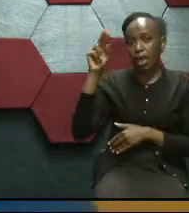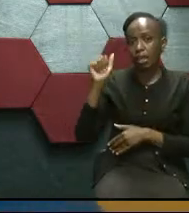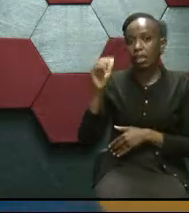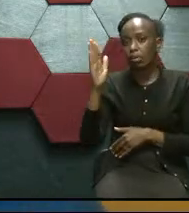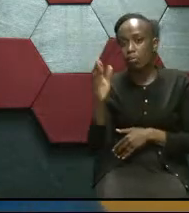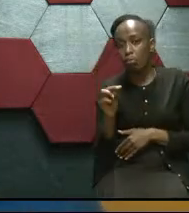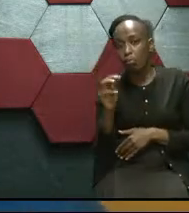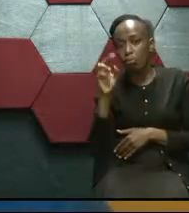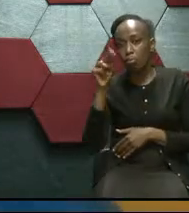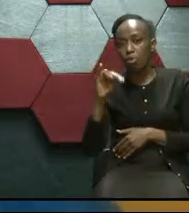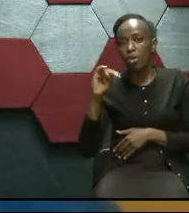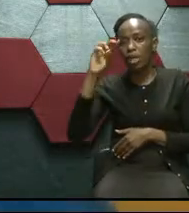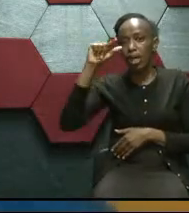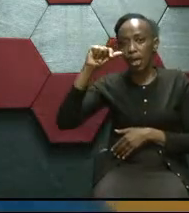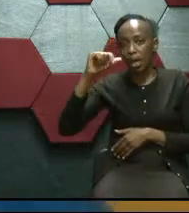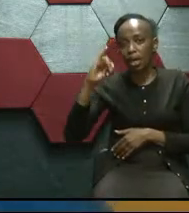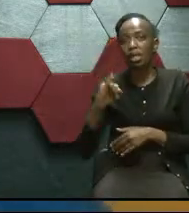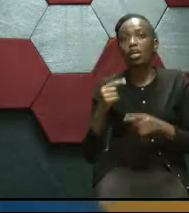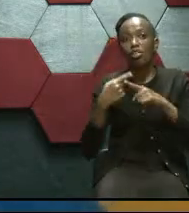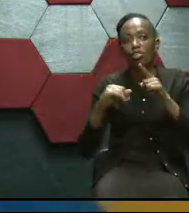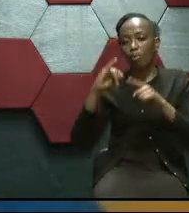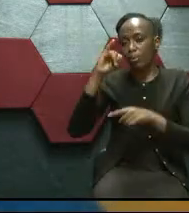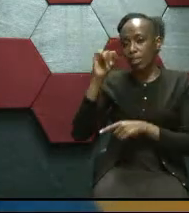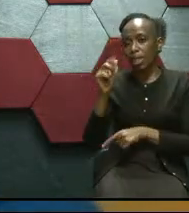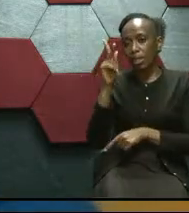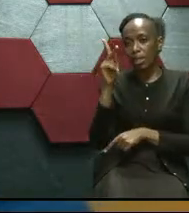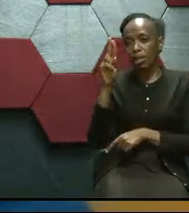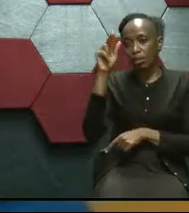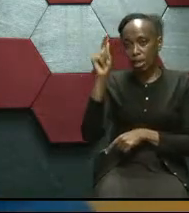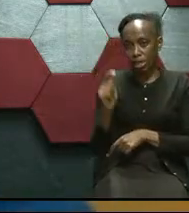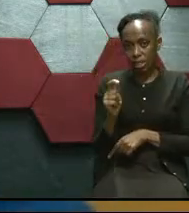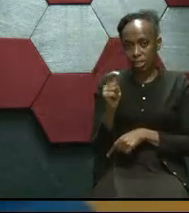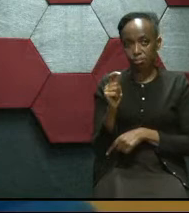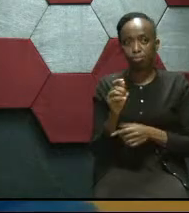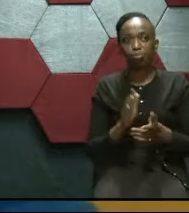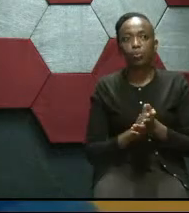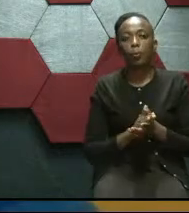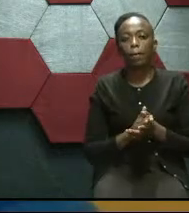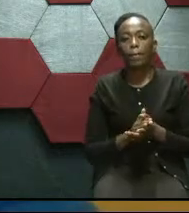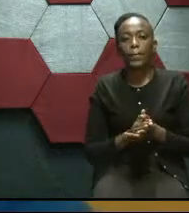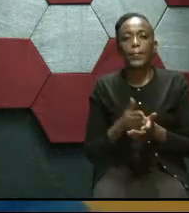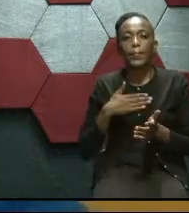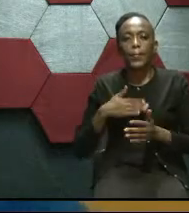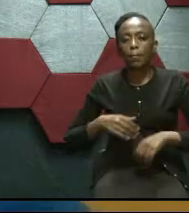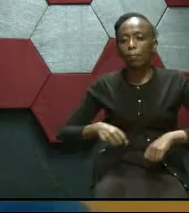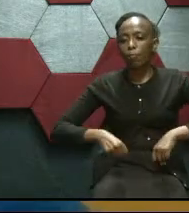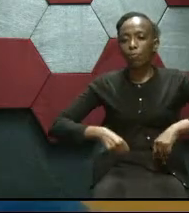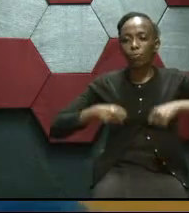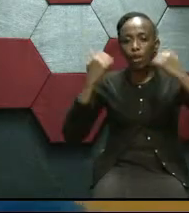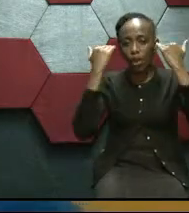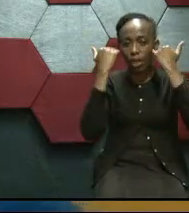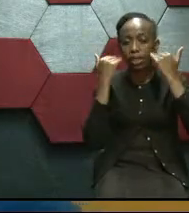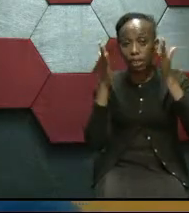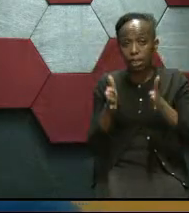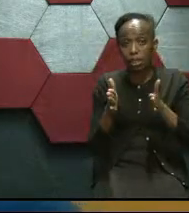Jomo Kenyatta University of Agriculture and Technology. I am the head judge for the Young Scientists